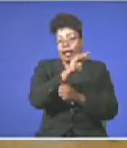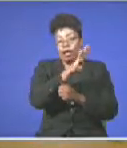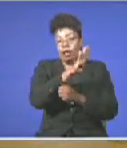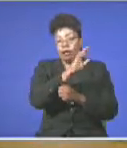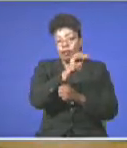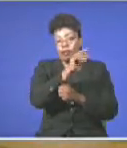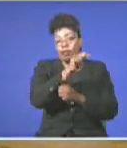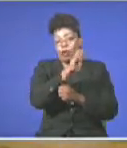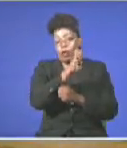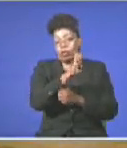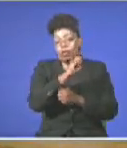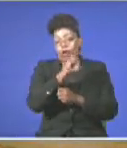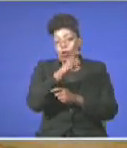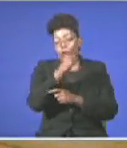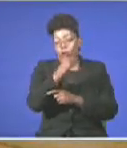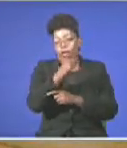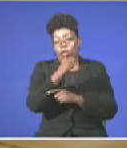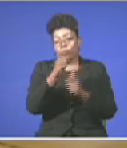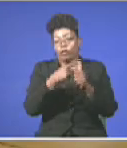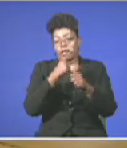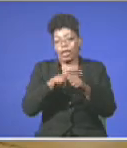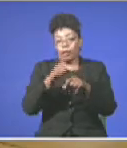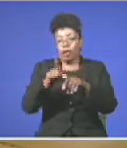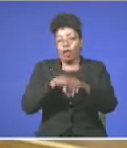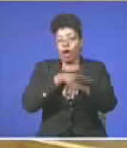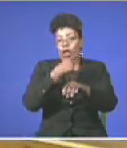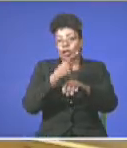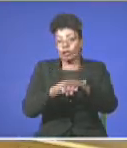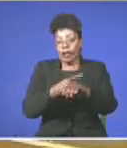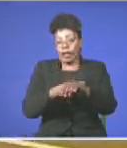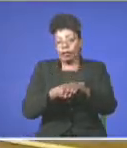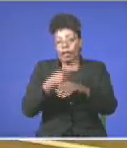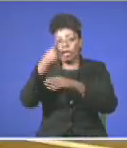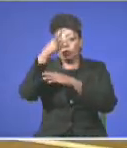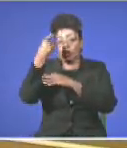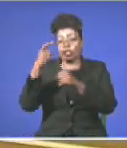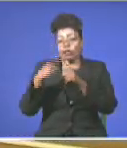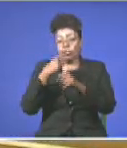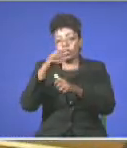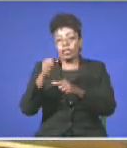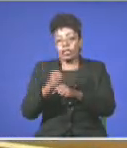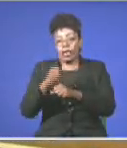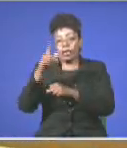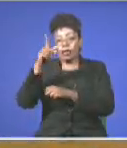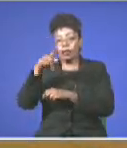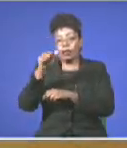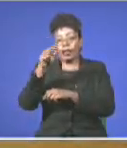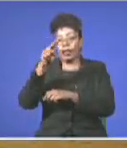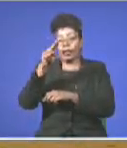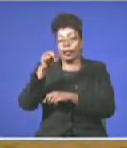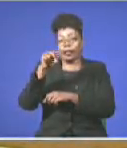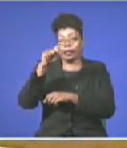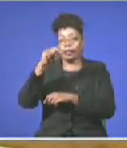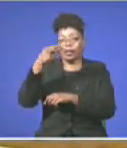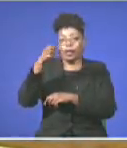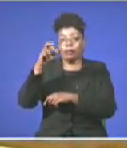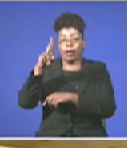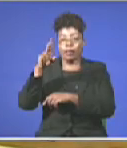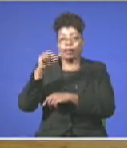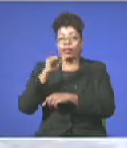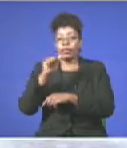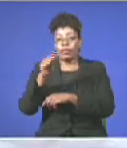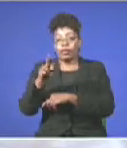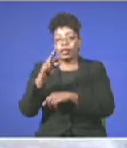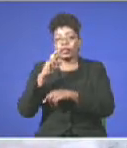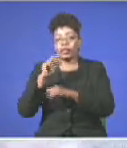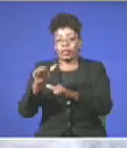not winning the regular season pennant for the first time in a long time, and that's because the first-year Panthers are still undefeated. You